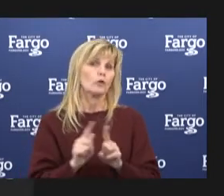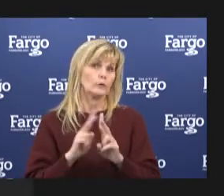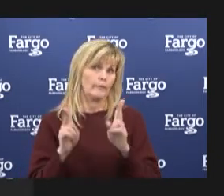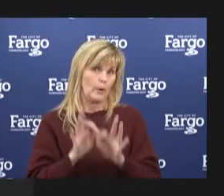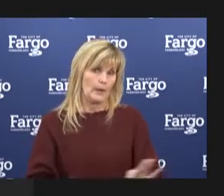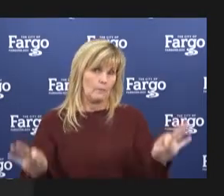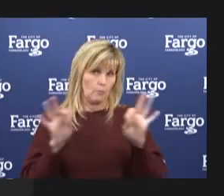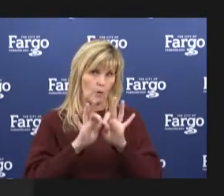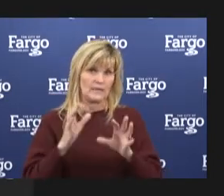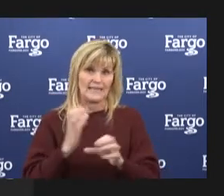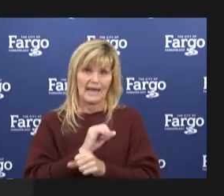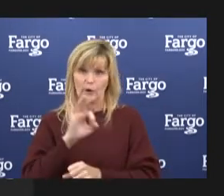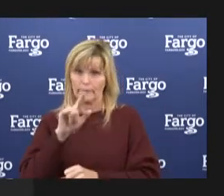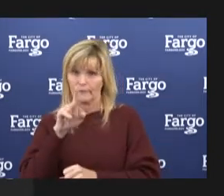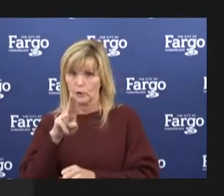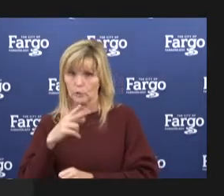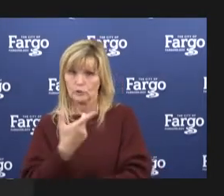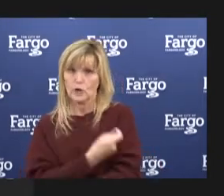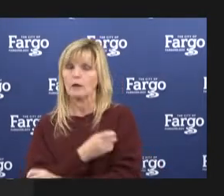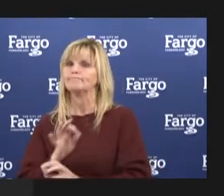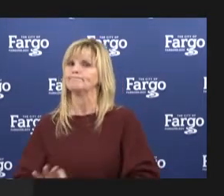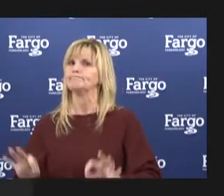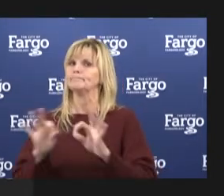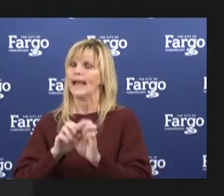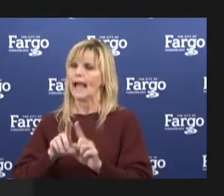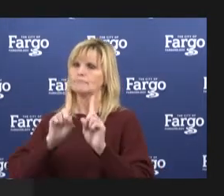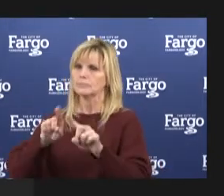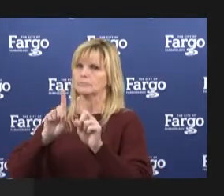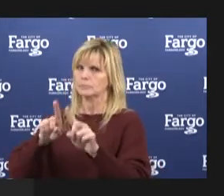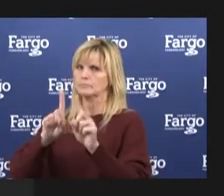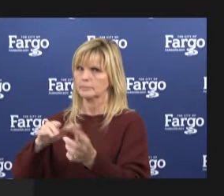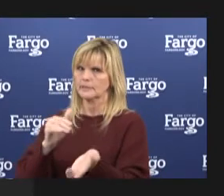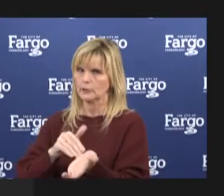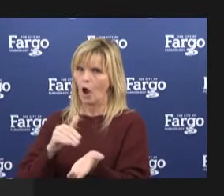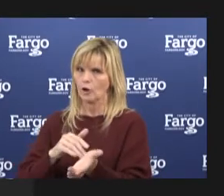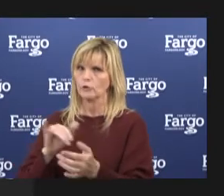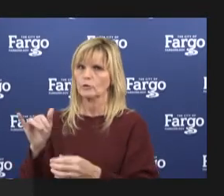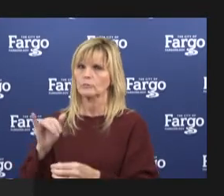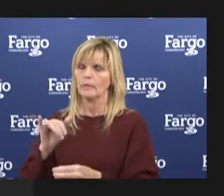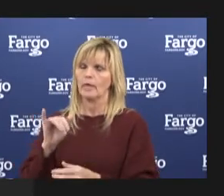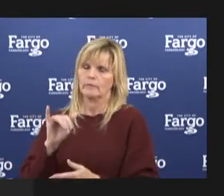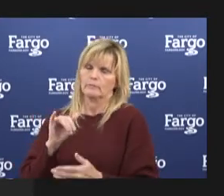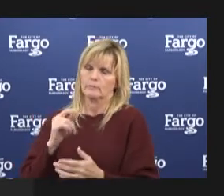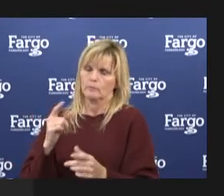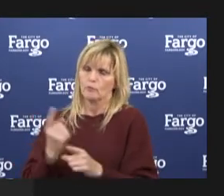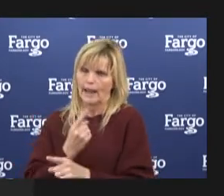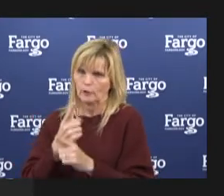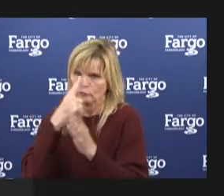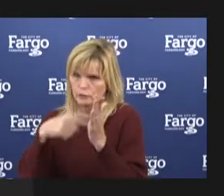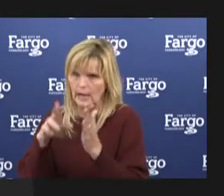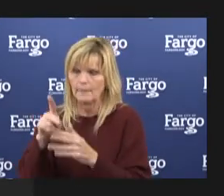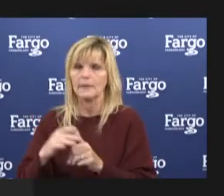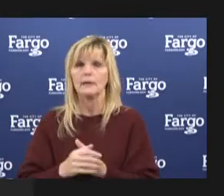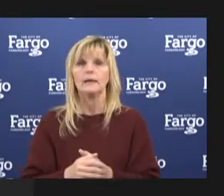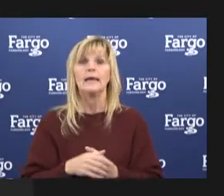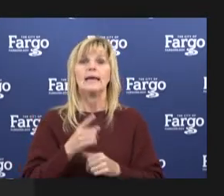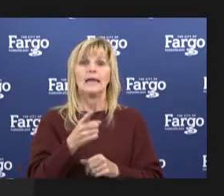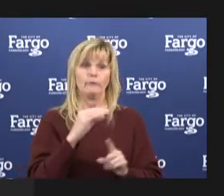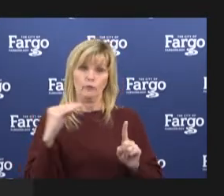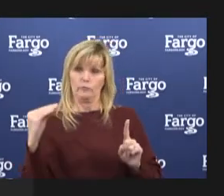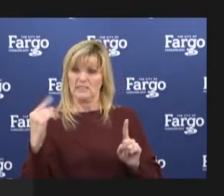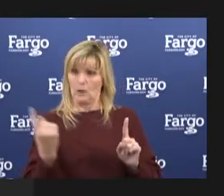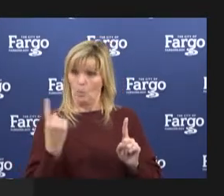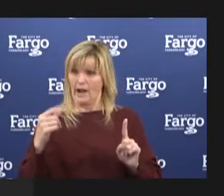mentioned, to get your flu shot and keep up with your regular preventive care appointments. Get tested if you've been exposed to someone